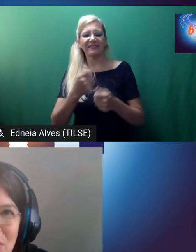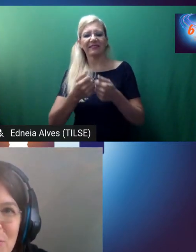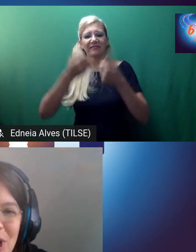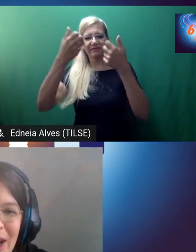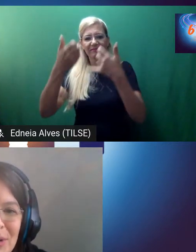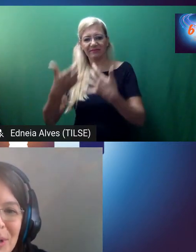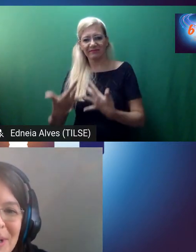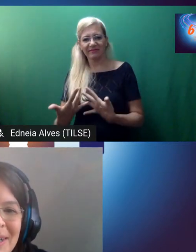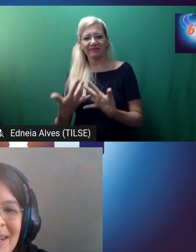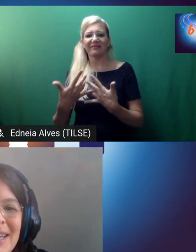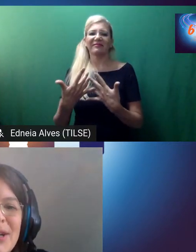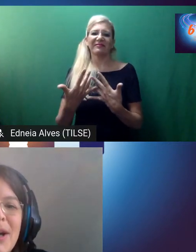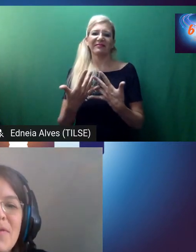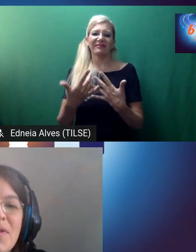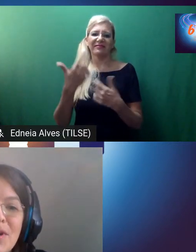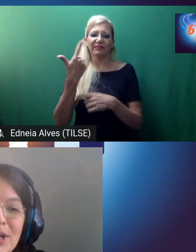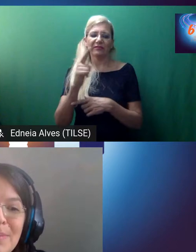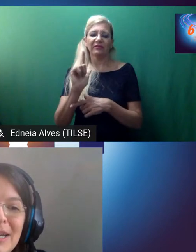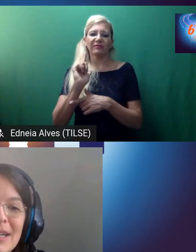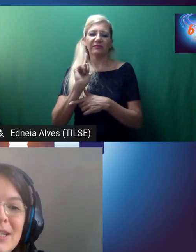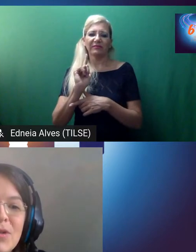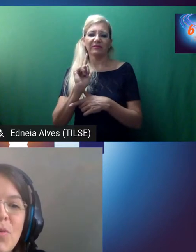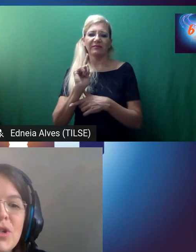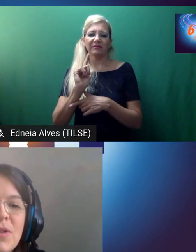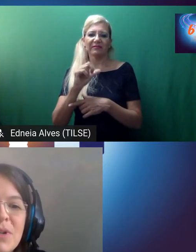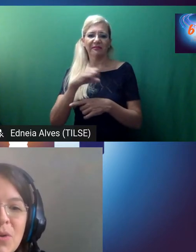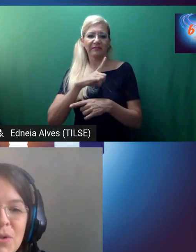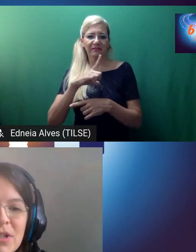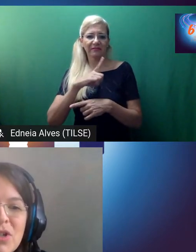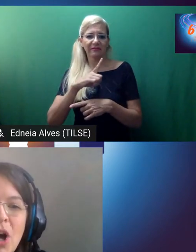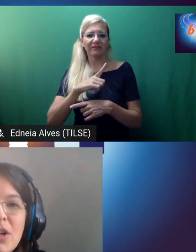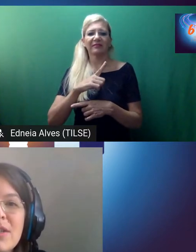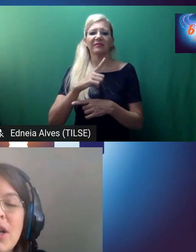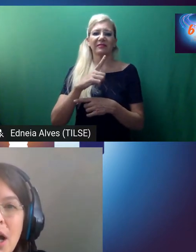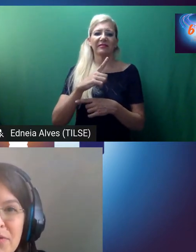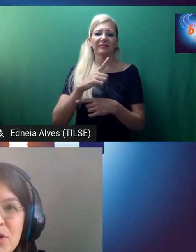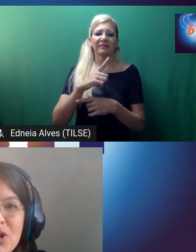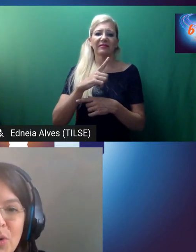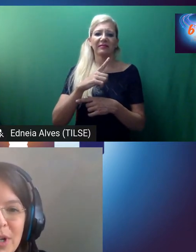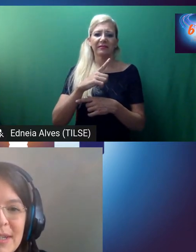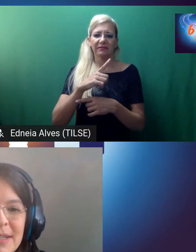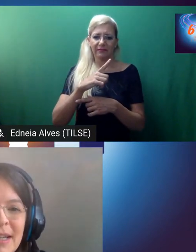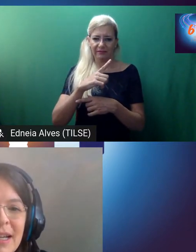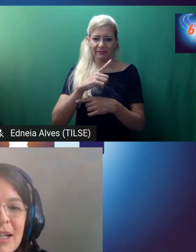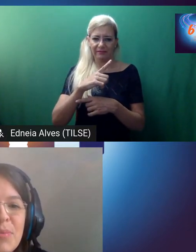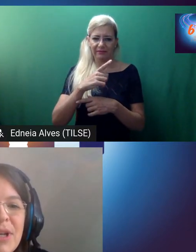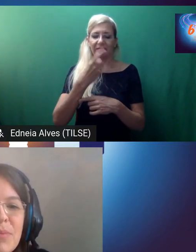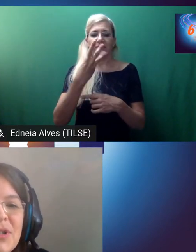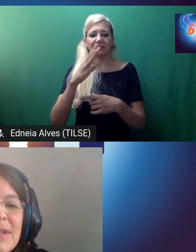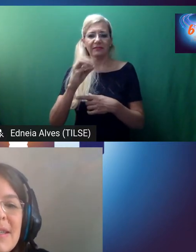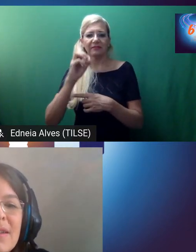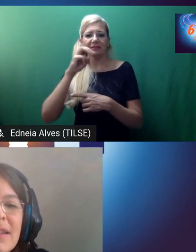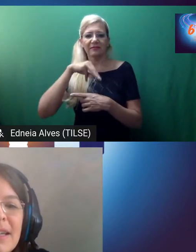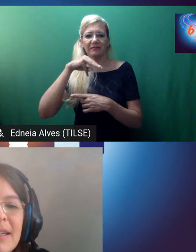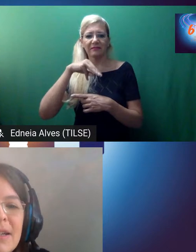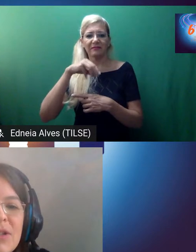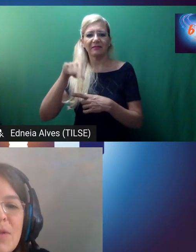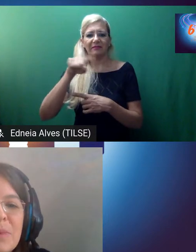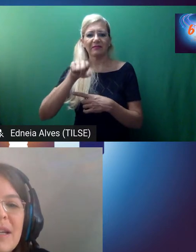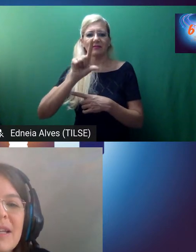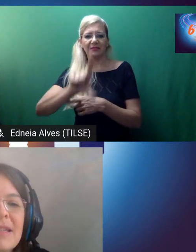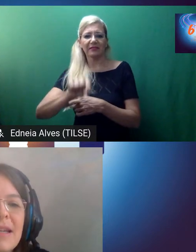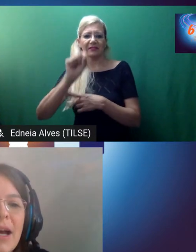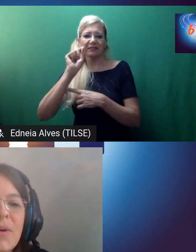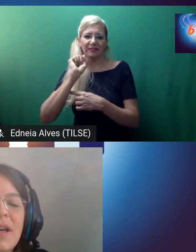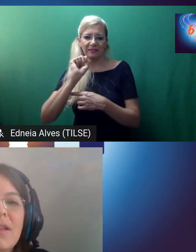on our YouTube channel. You have 30 minutes to watch the recorded talks of your choice. You'll be able to see the link